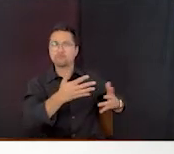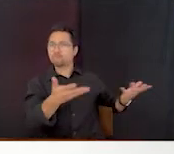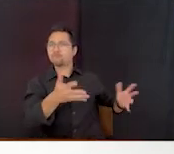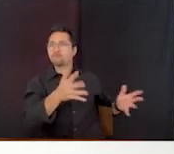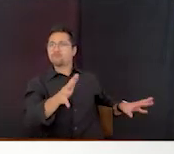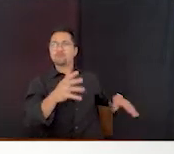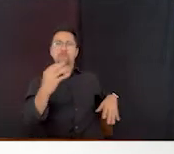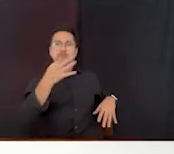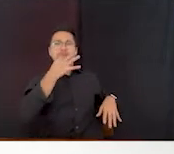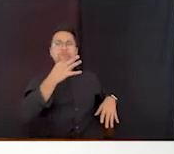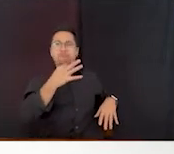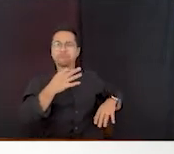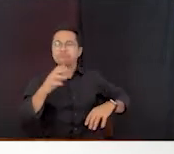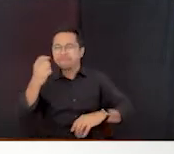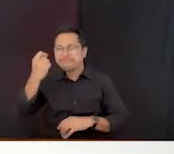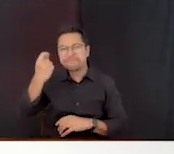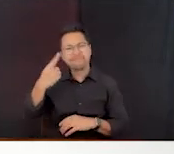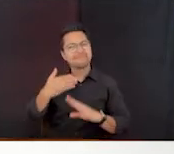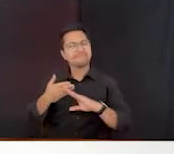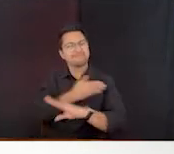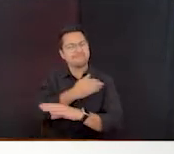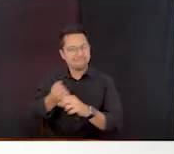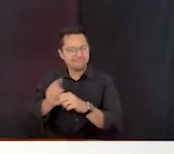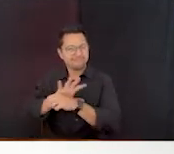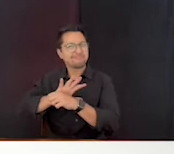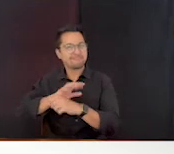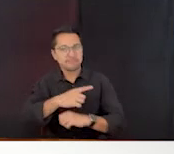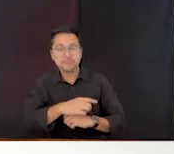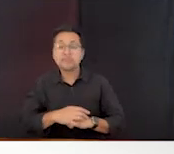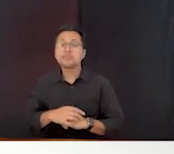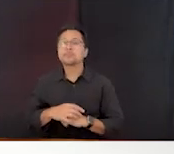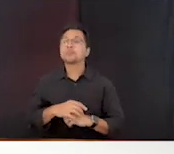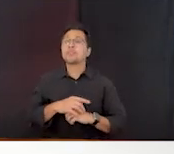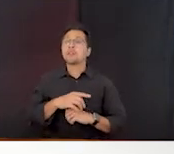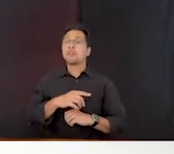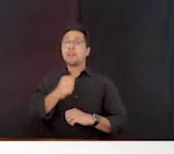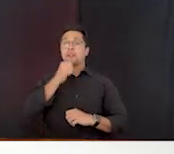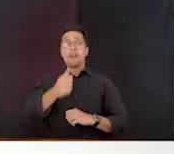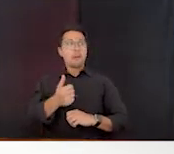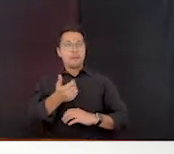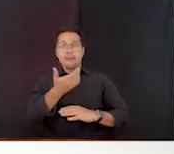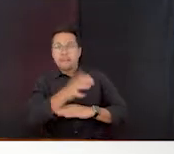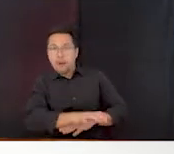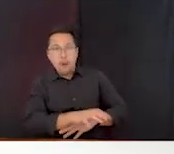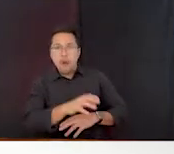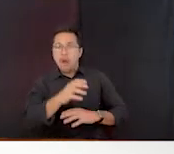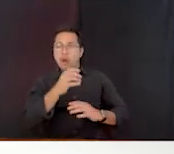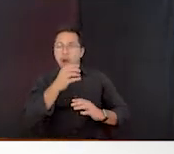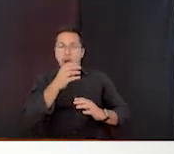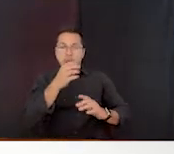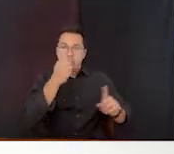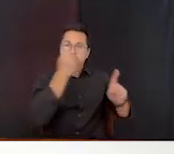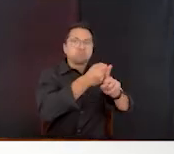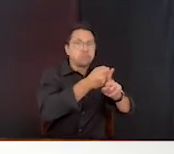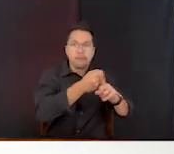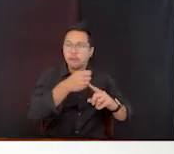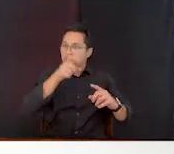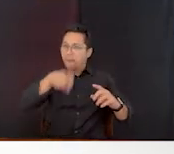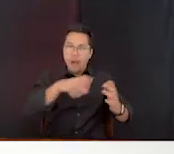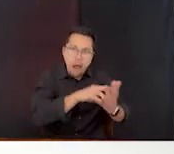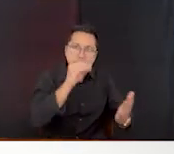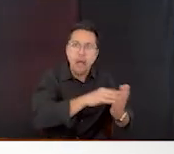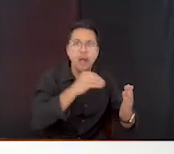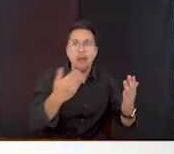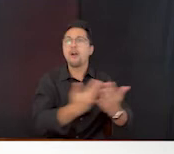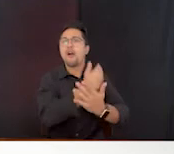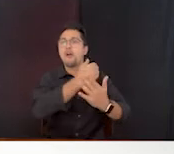online technologies related to education, connecting with people in different ways, are things that the disability community has a